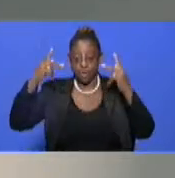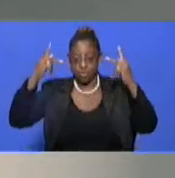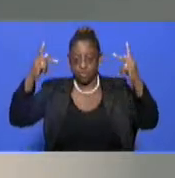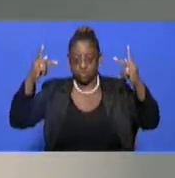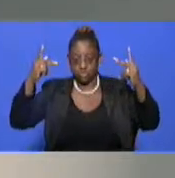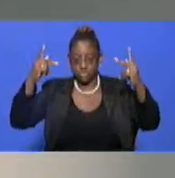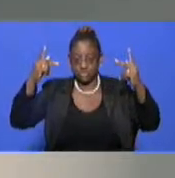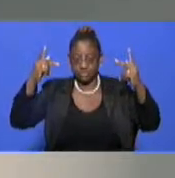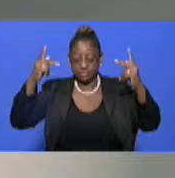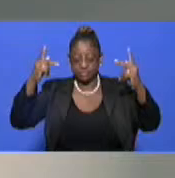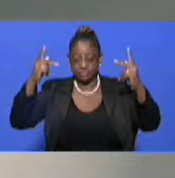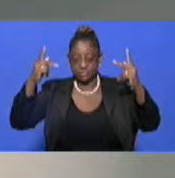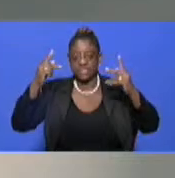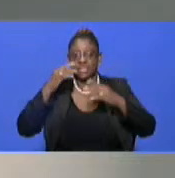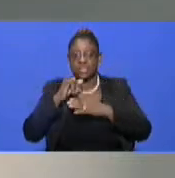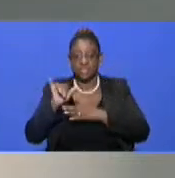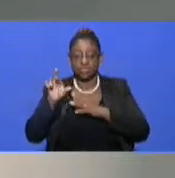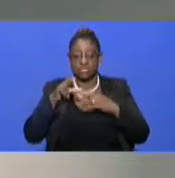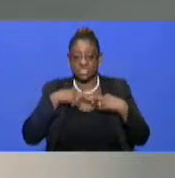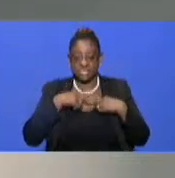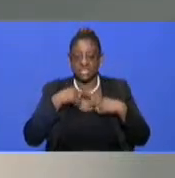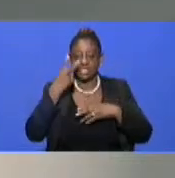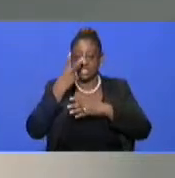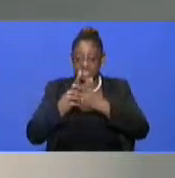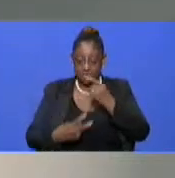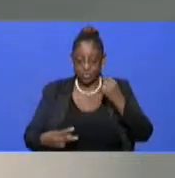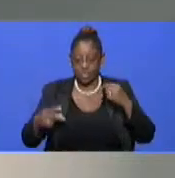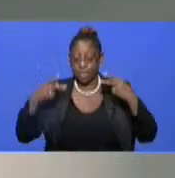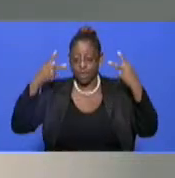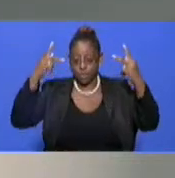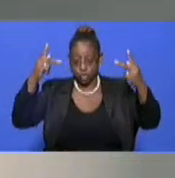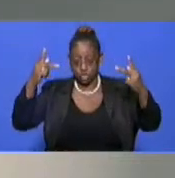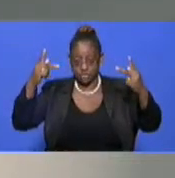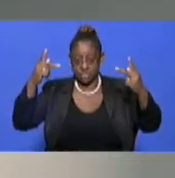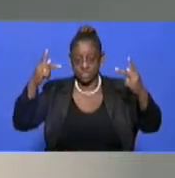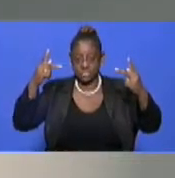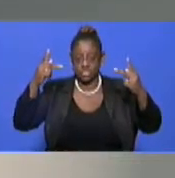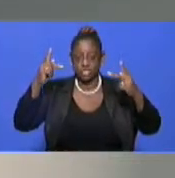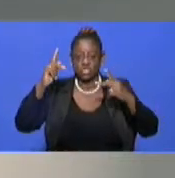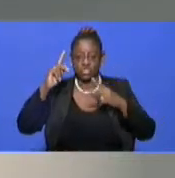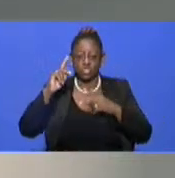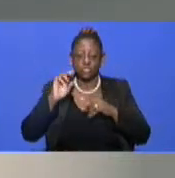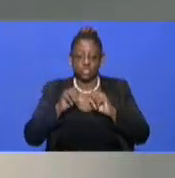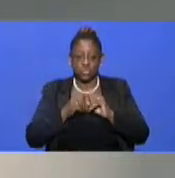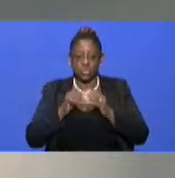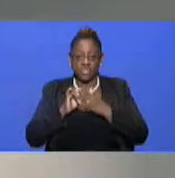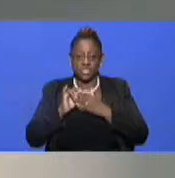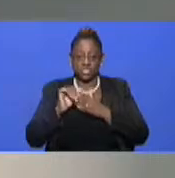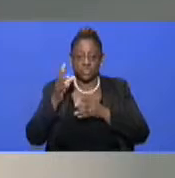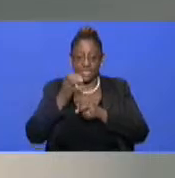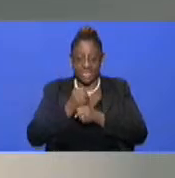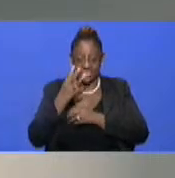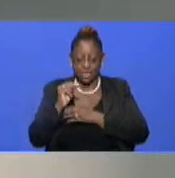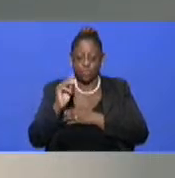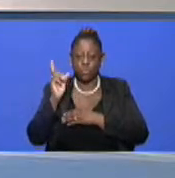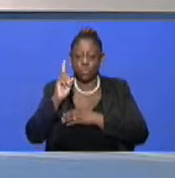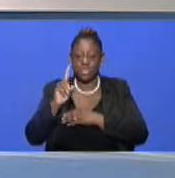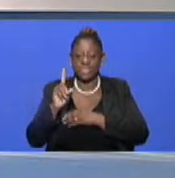time frame, they will receive double promotions. And that will get them where they're supposed to be in their